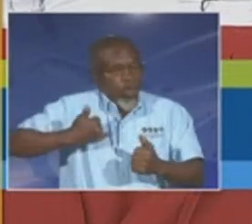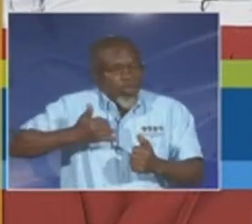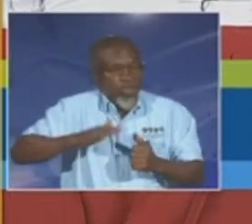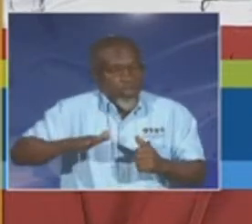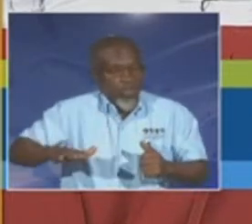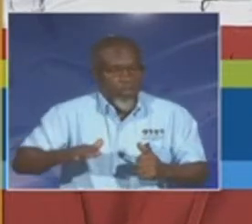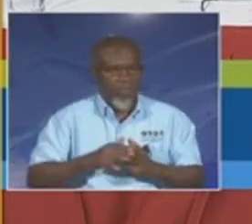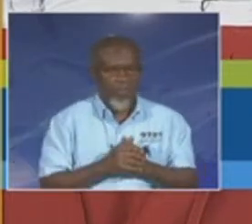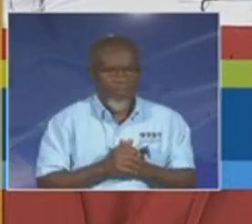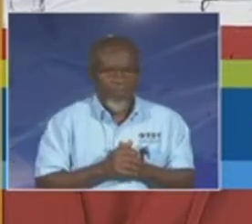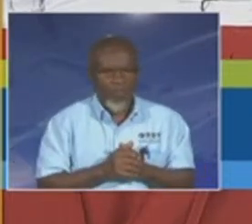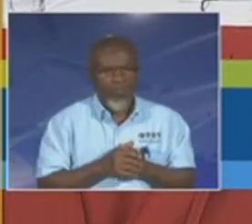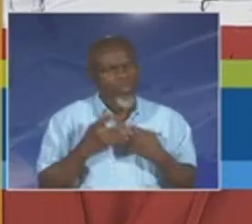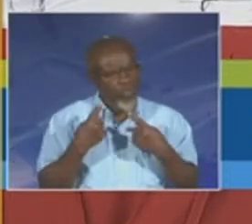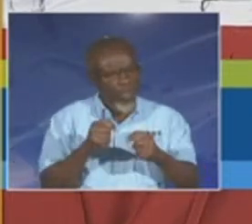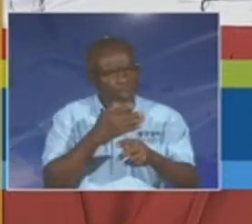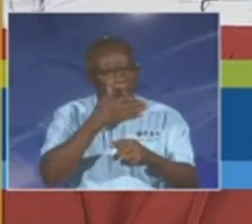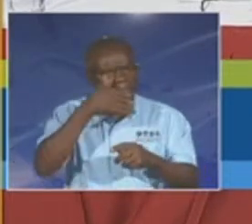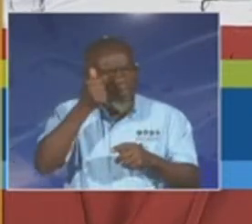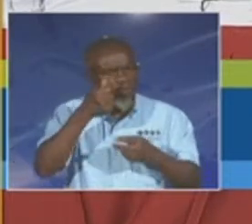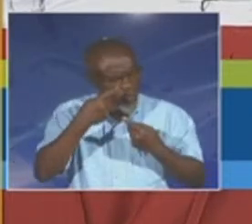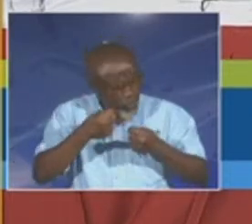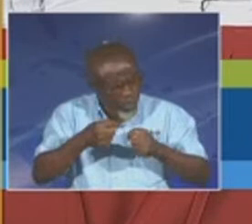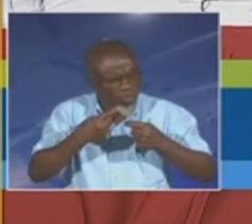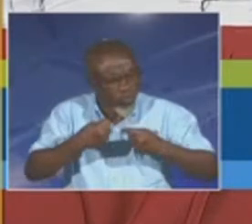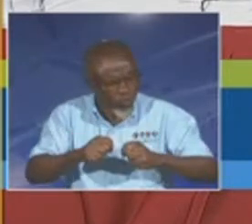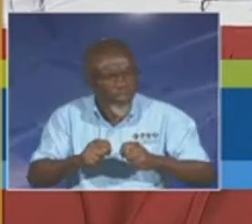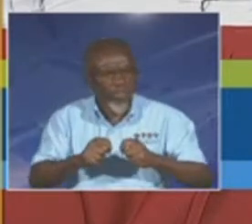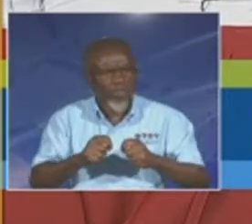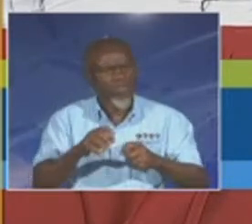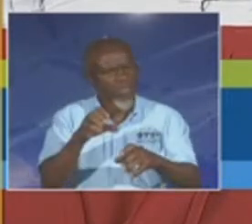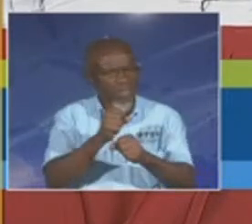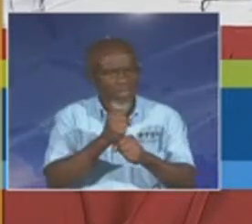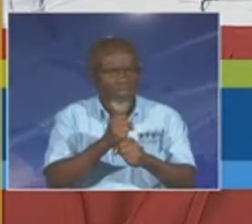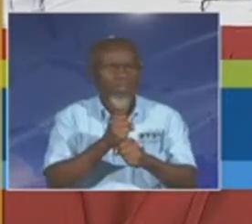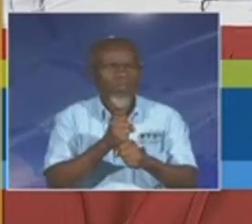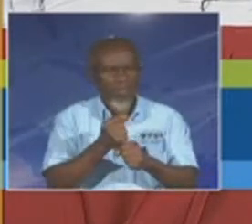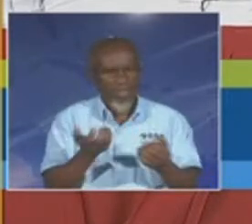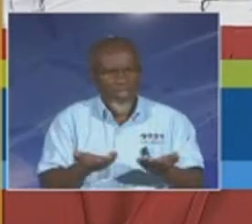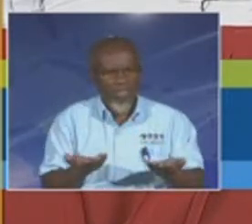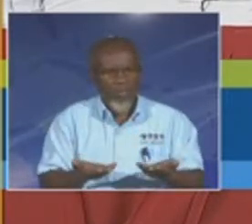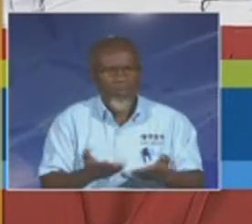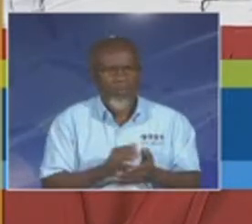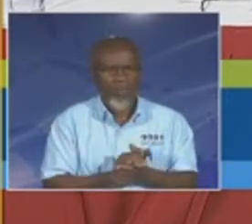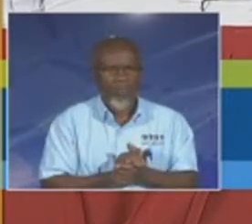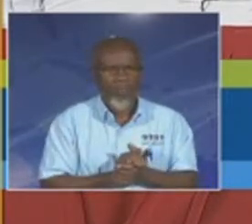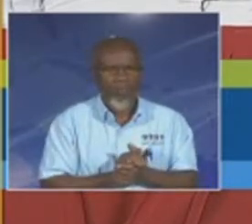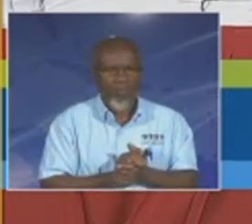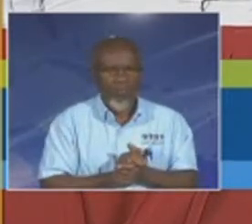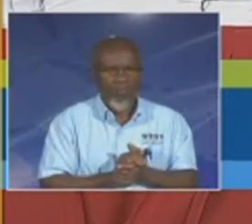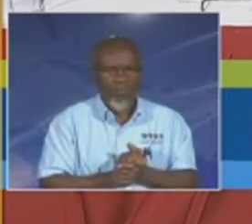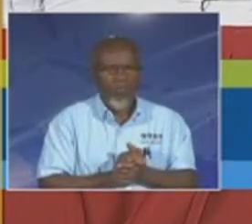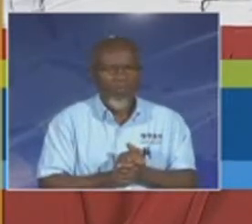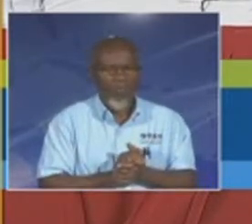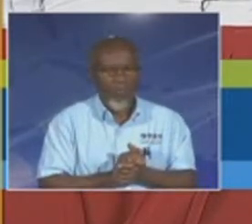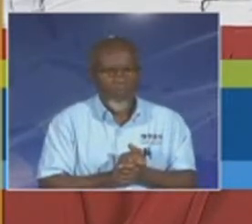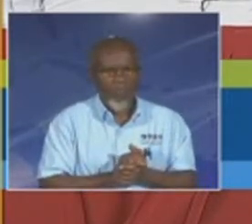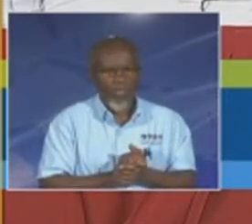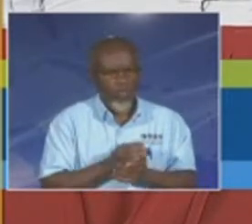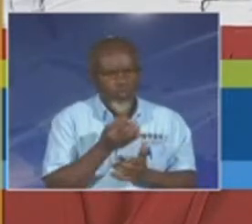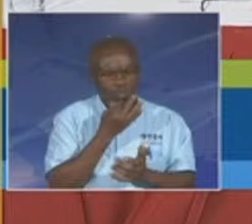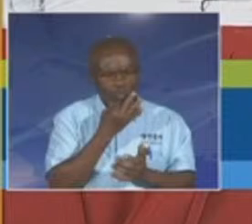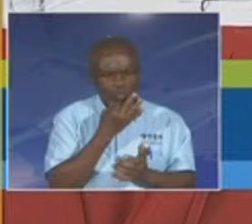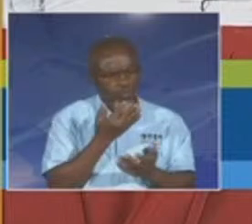are trying our best to get them into the country as quickly as we can through those two main mechanisms, and exploring other ways to get it here as soon as we